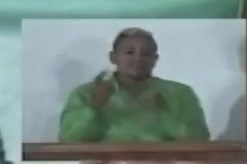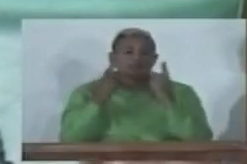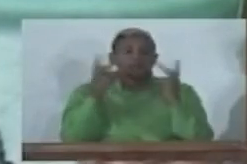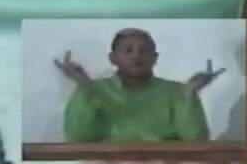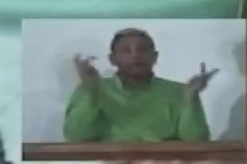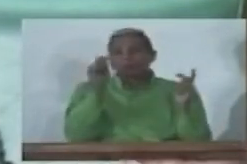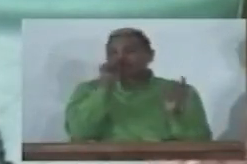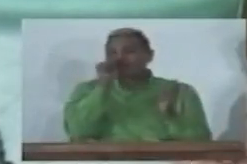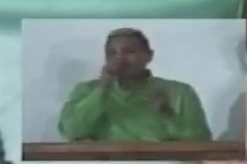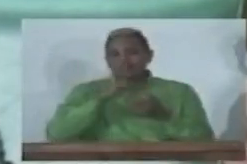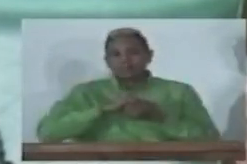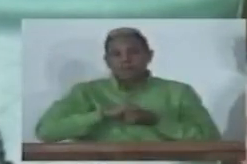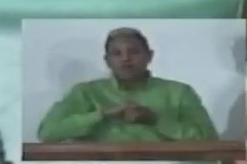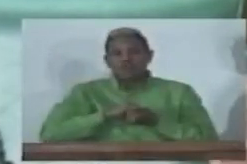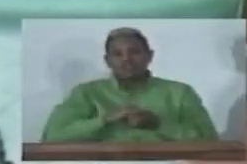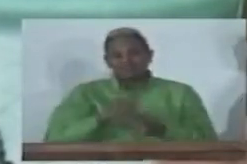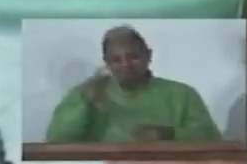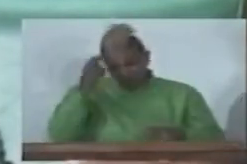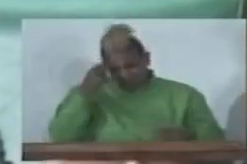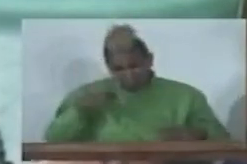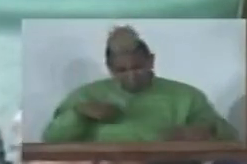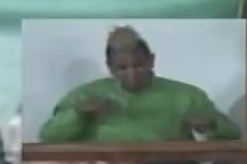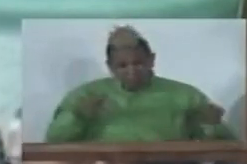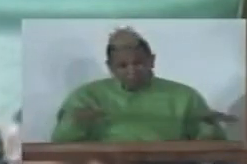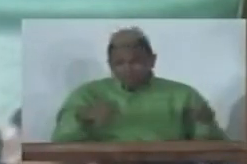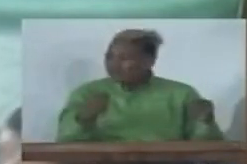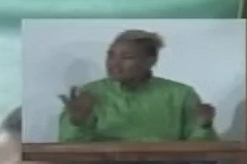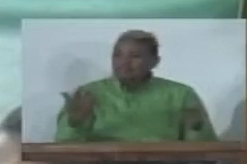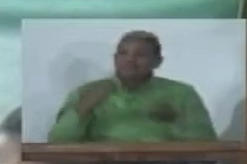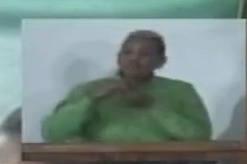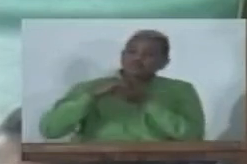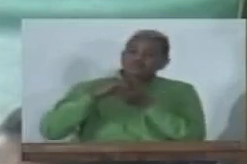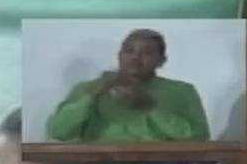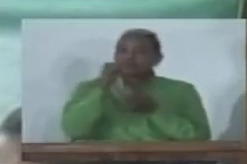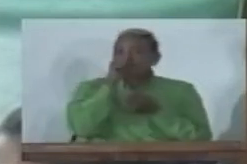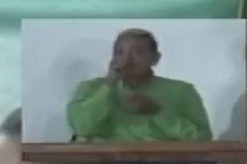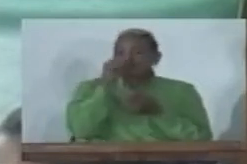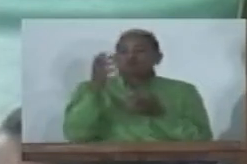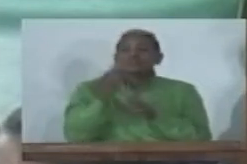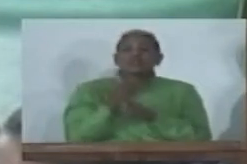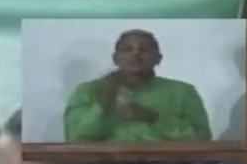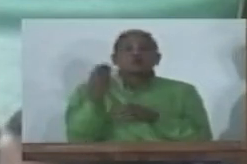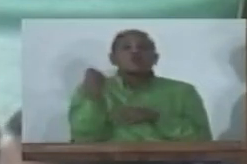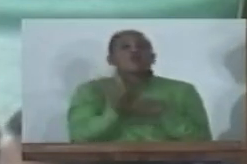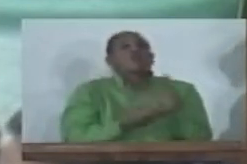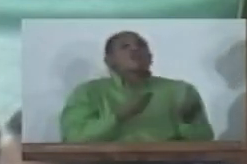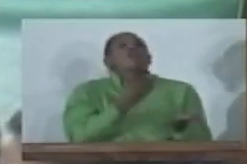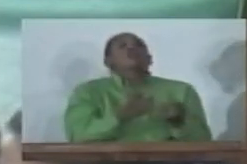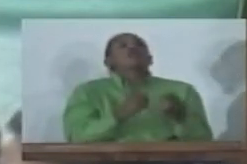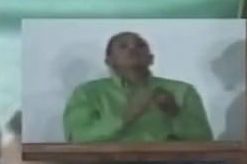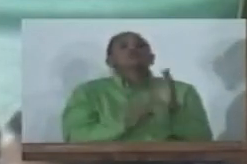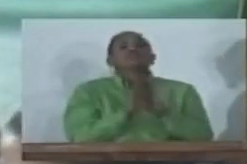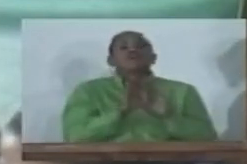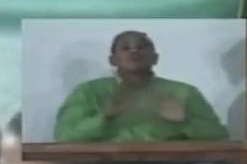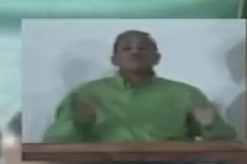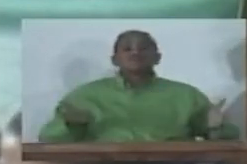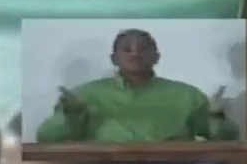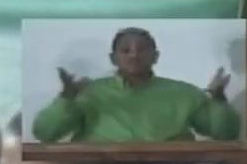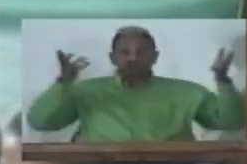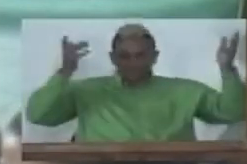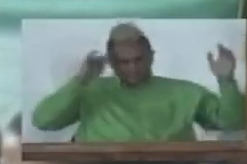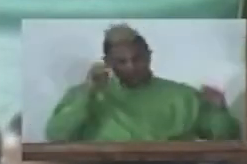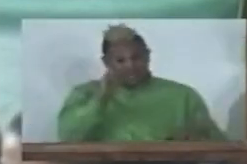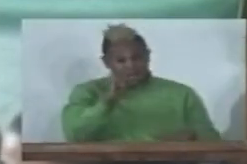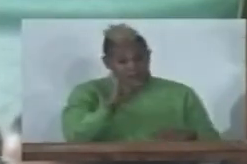public-private partnerships to achieve the required level of capital expenditure and development for the airport sector. To